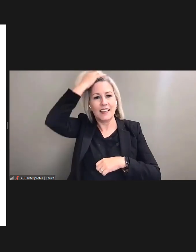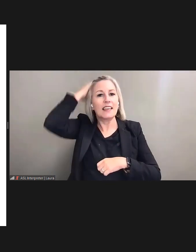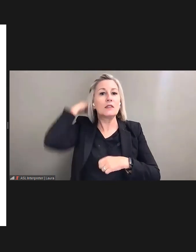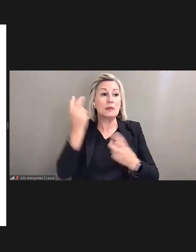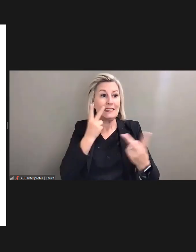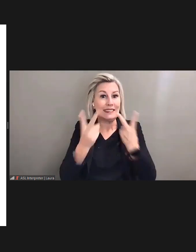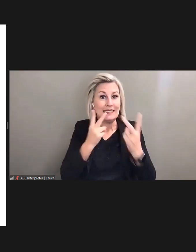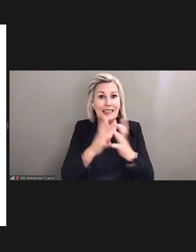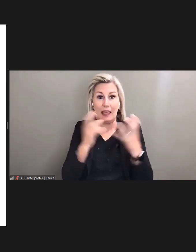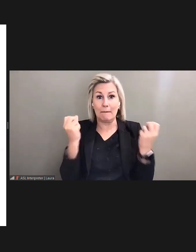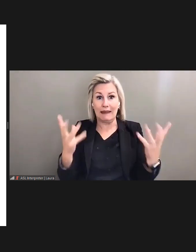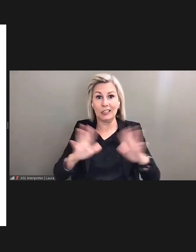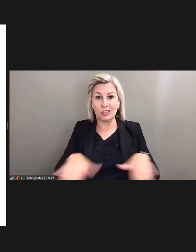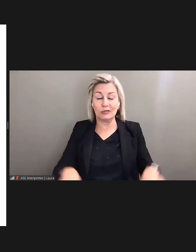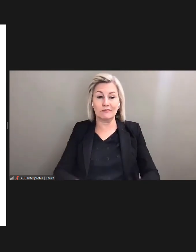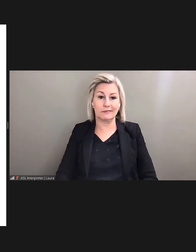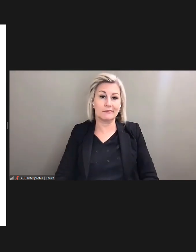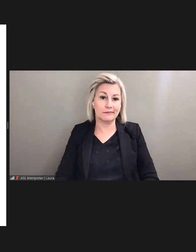that many children.